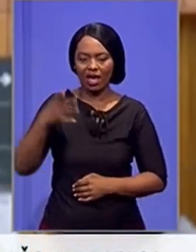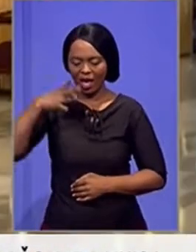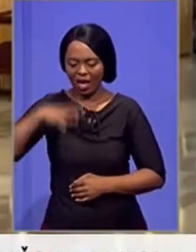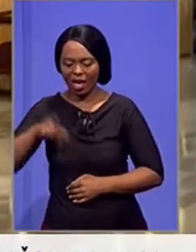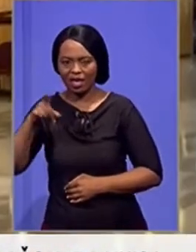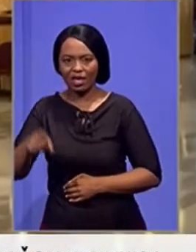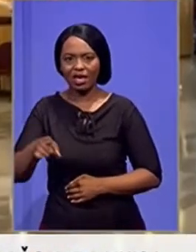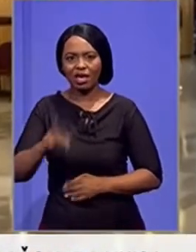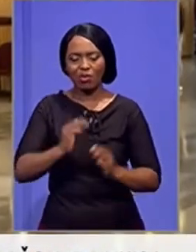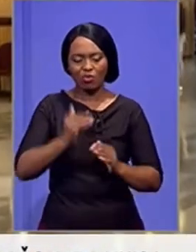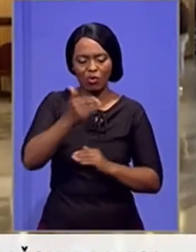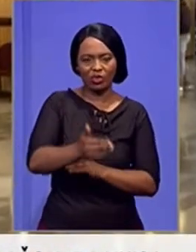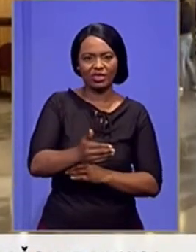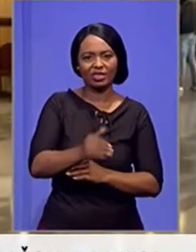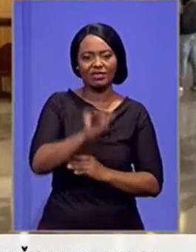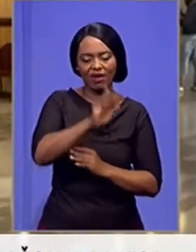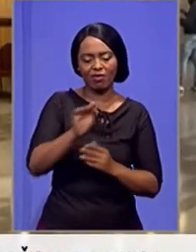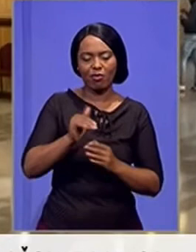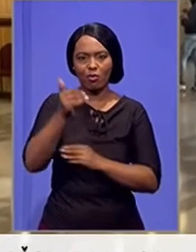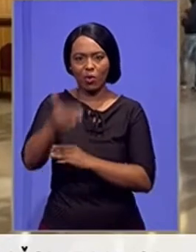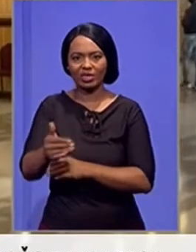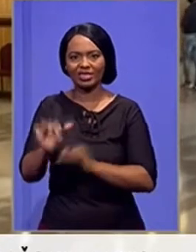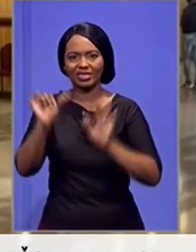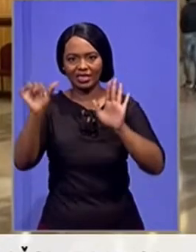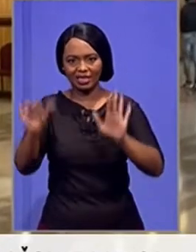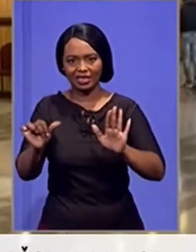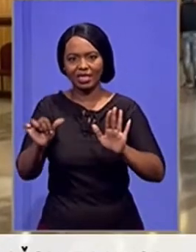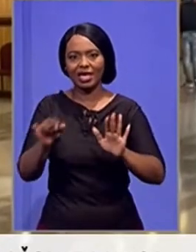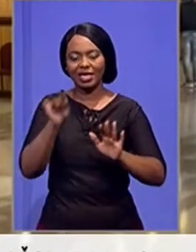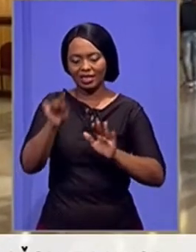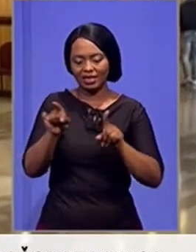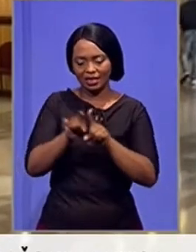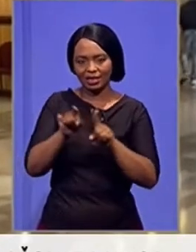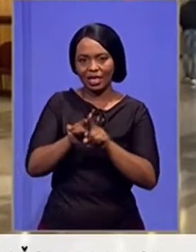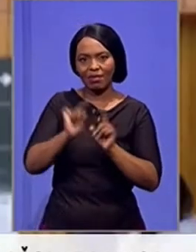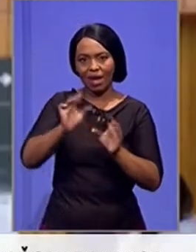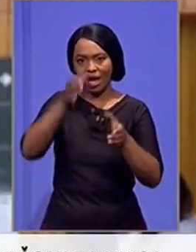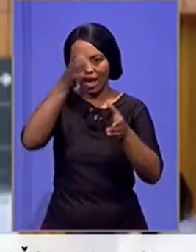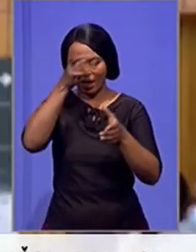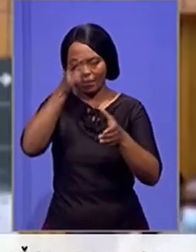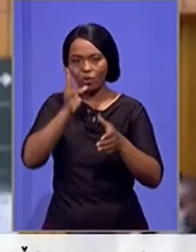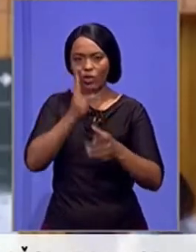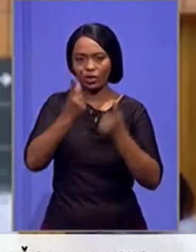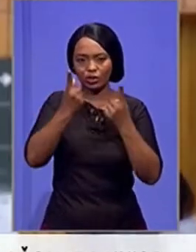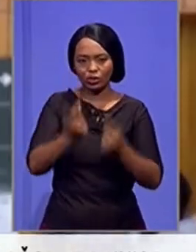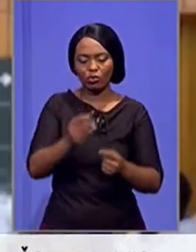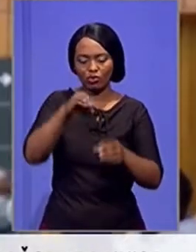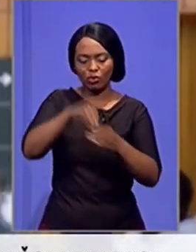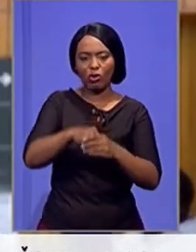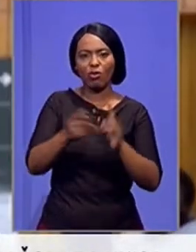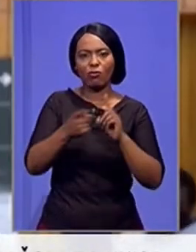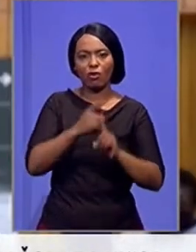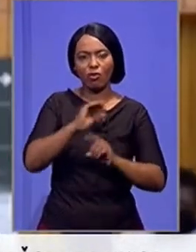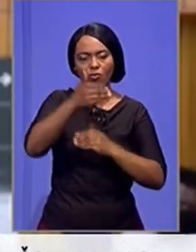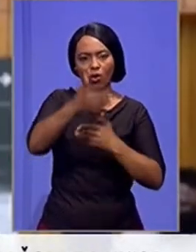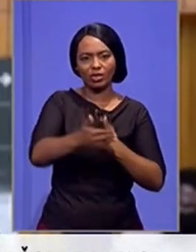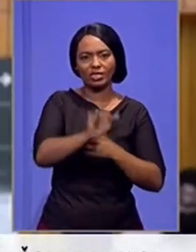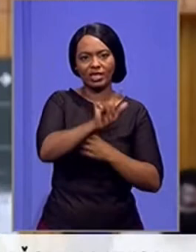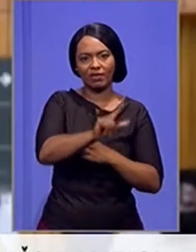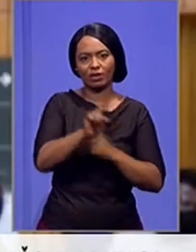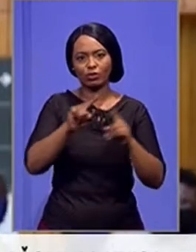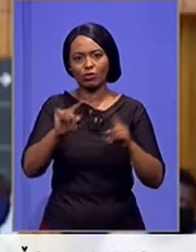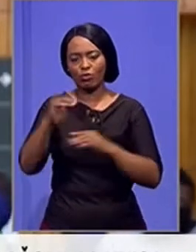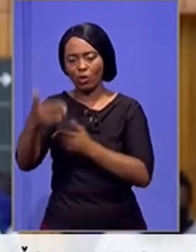and post-grade 6 as well as the academics will be done for the administrative staff and support staff from post-grade 7 to post-grade 16.